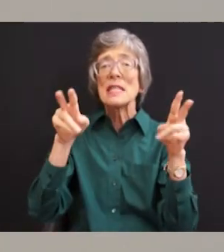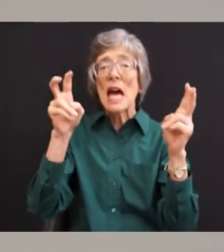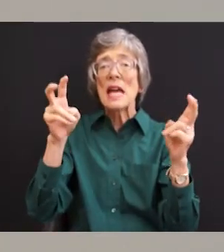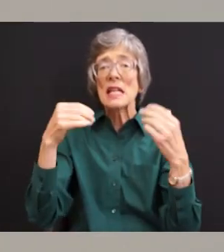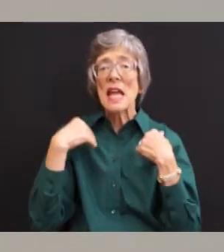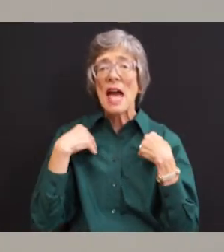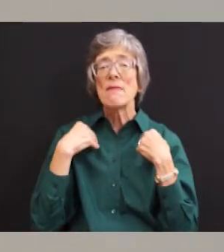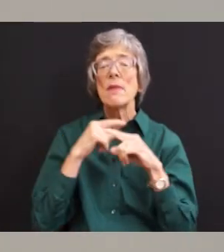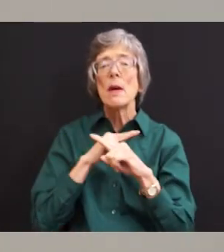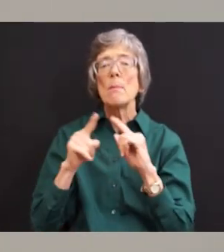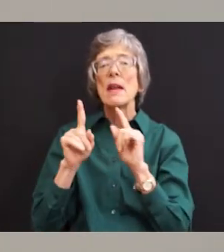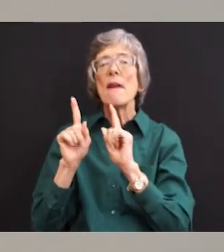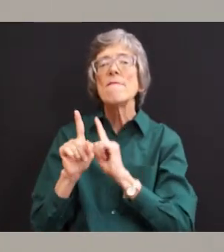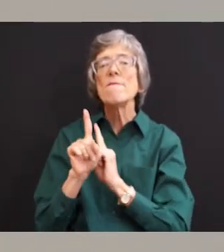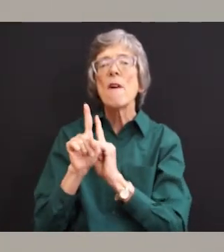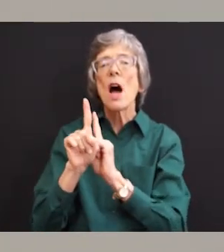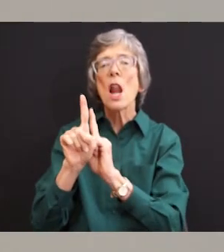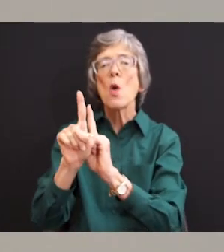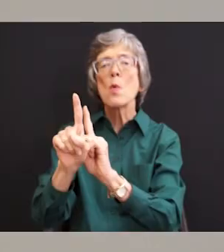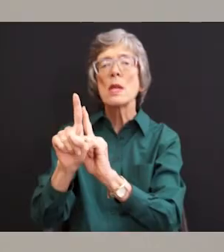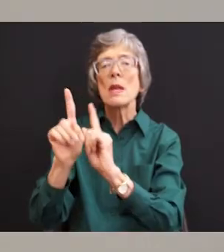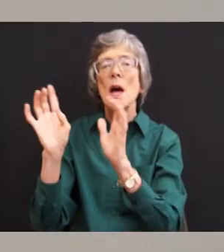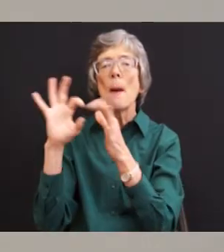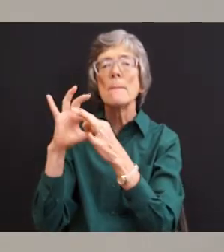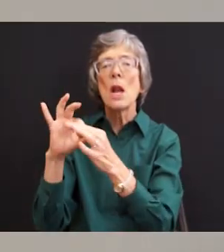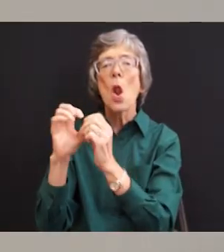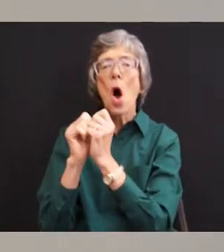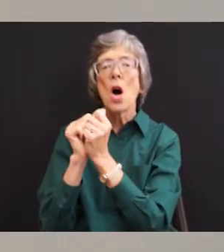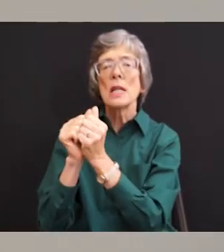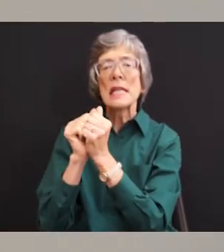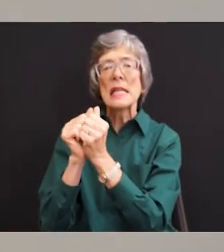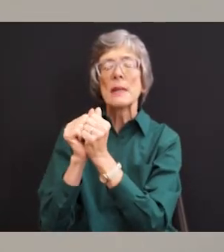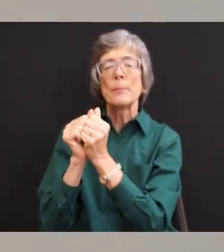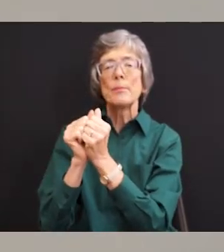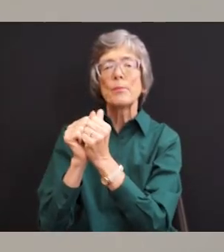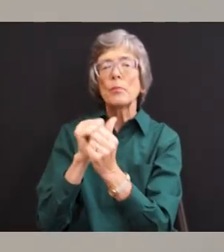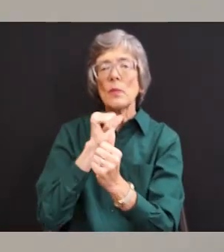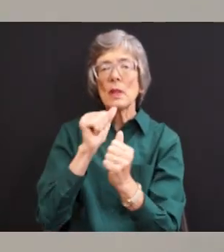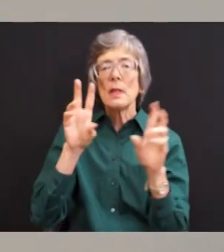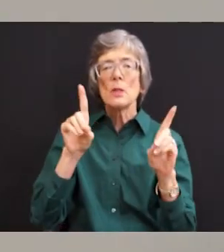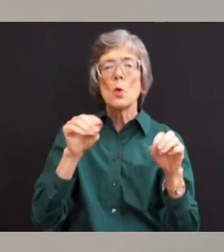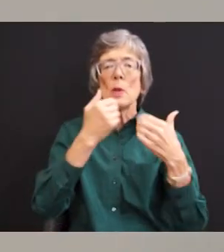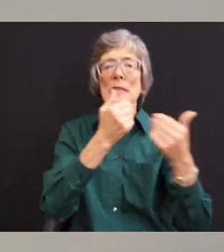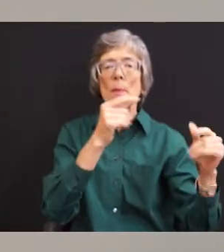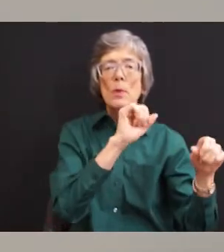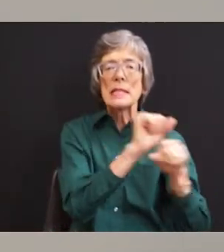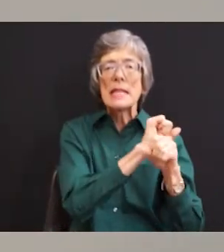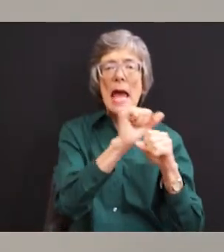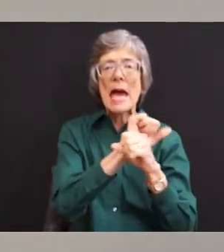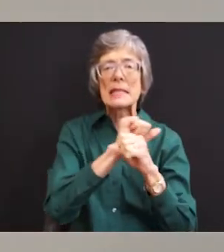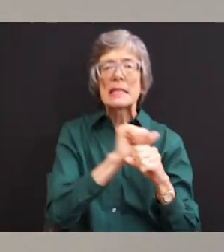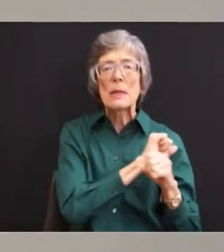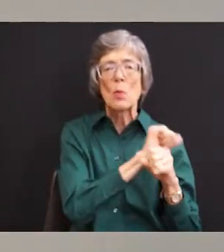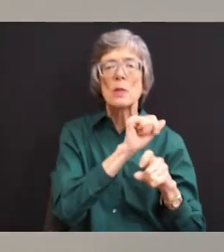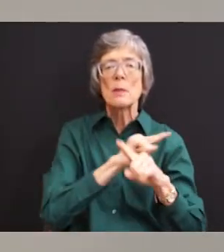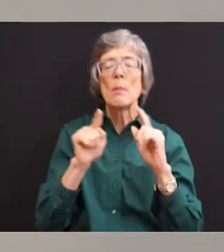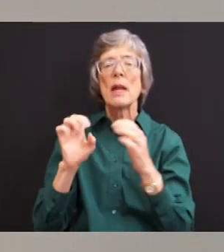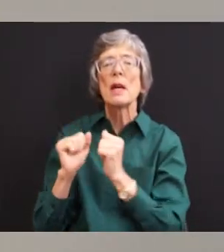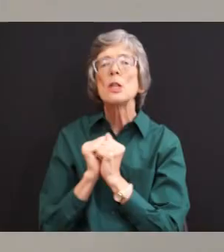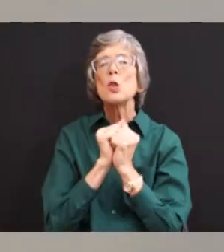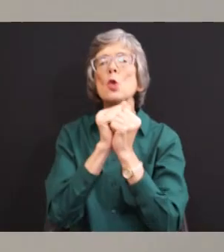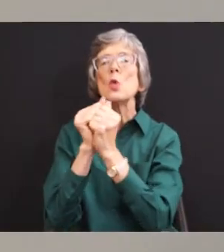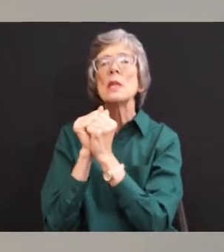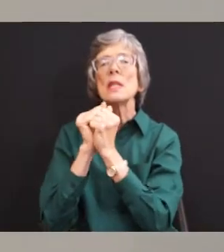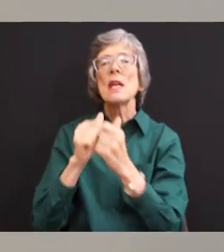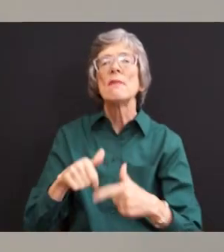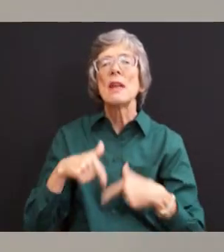a following, a belonging. Not doing separate tasks and works, but a unity of life